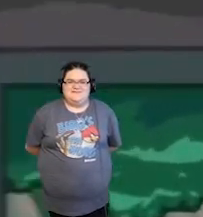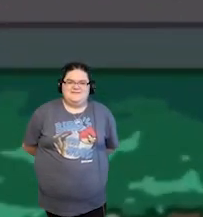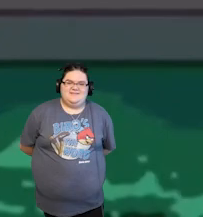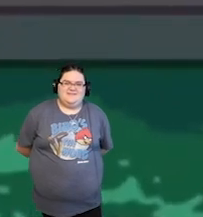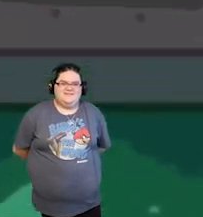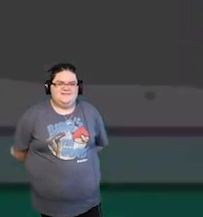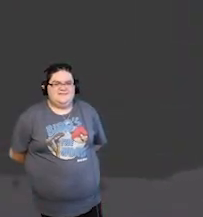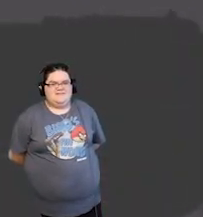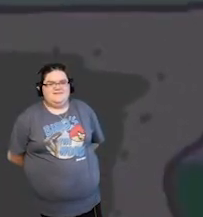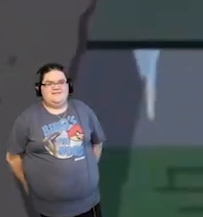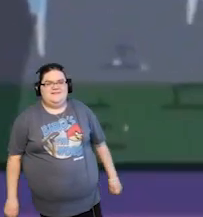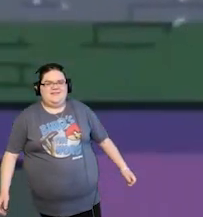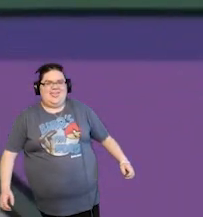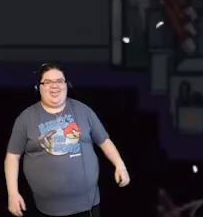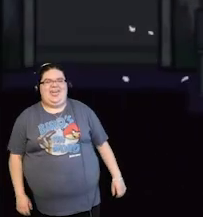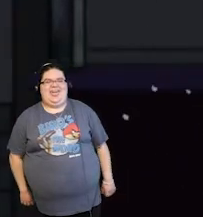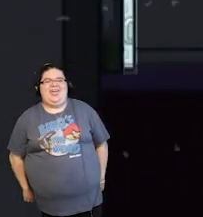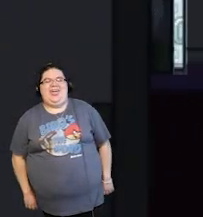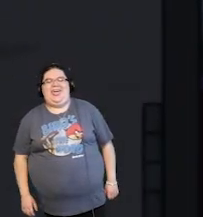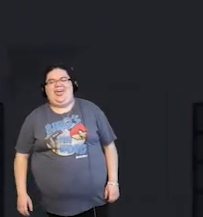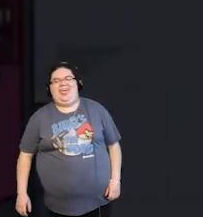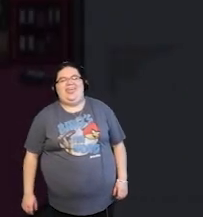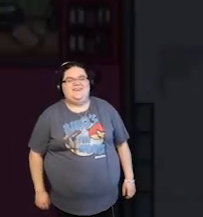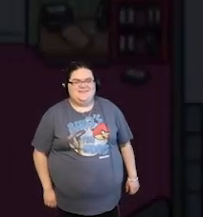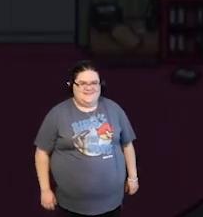gosh. Eat shit.